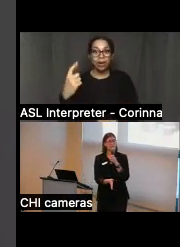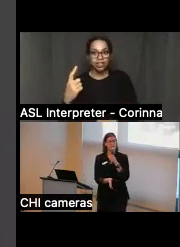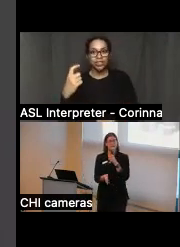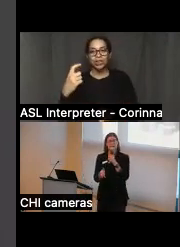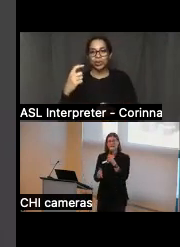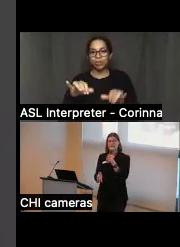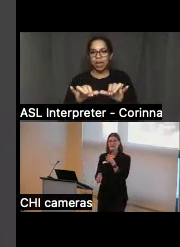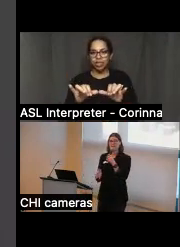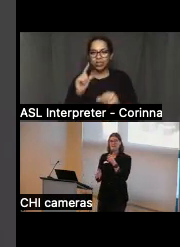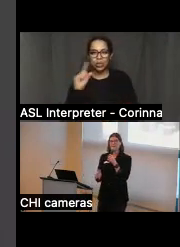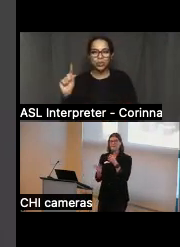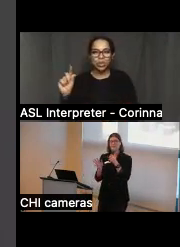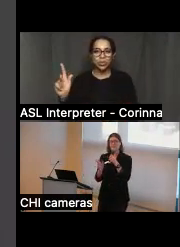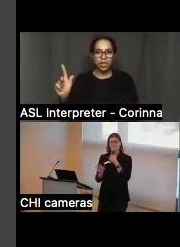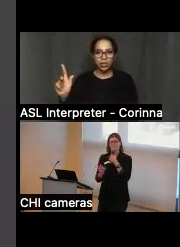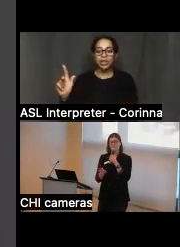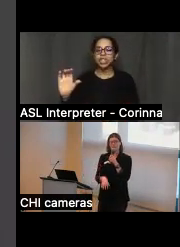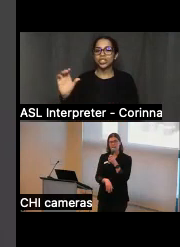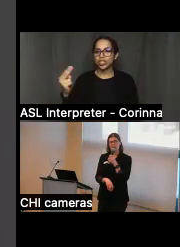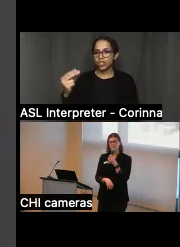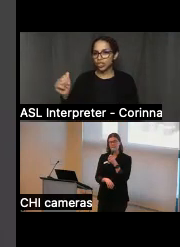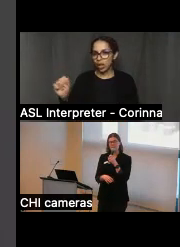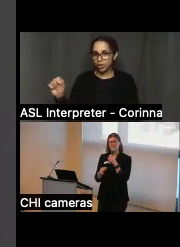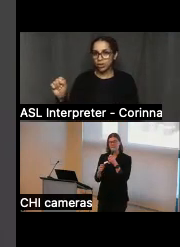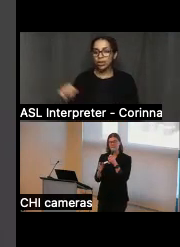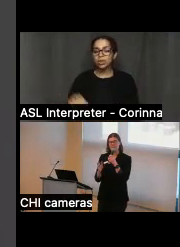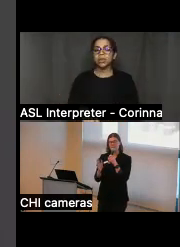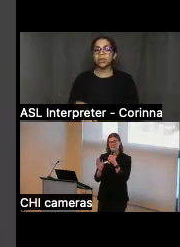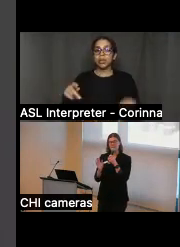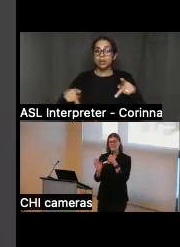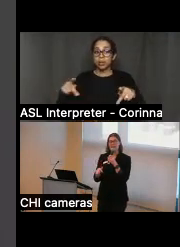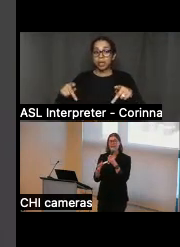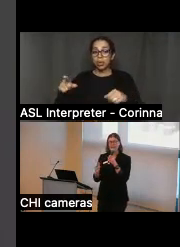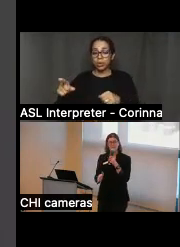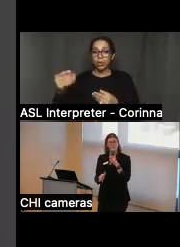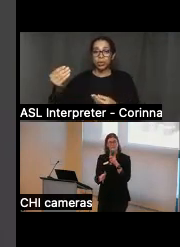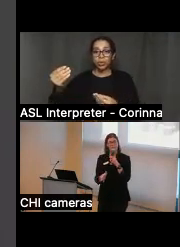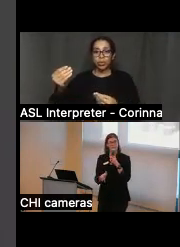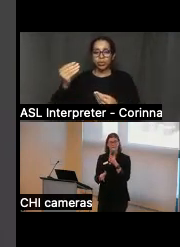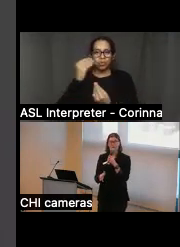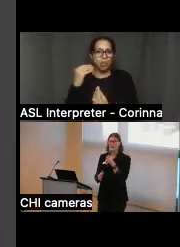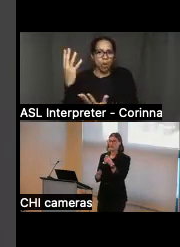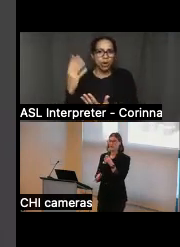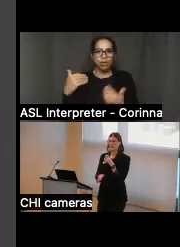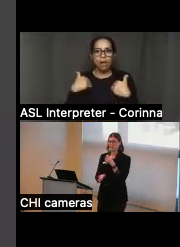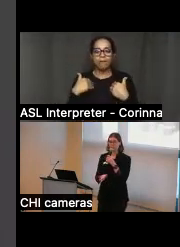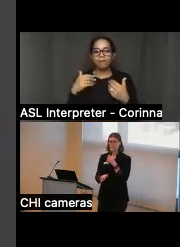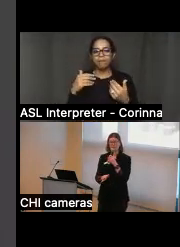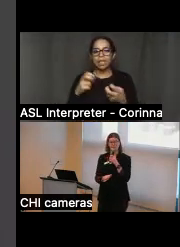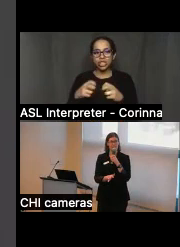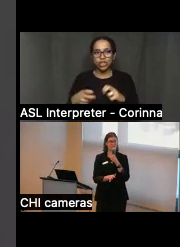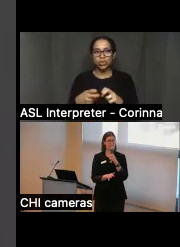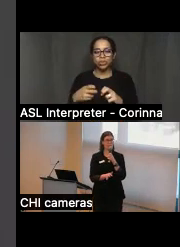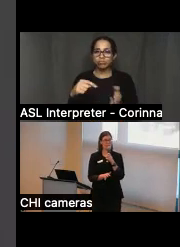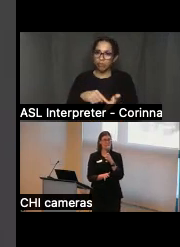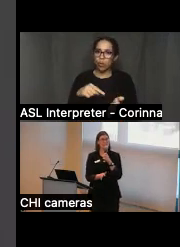CHAS, and that is those who reported that they had issues paying for their rent or mortgage in